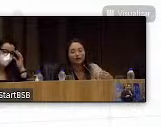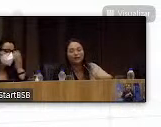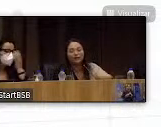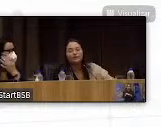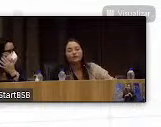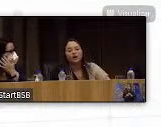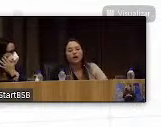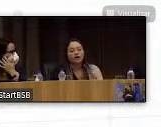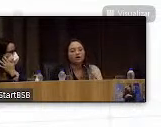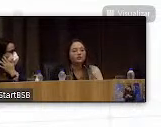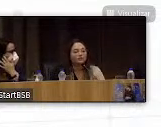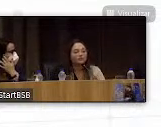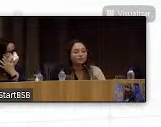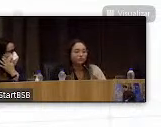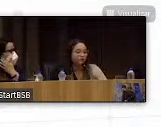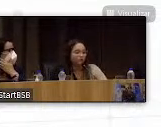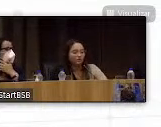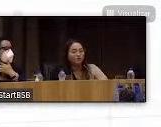improved,